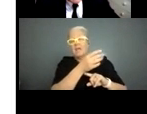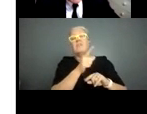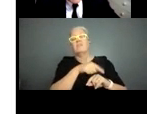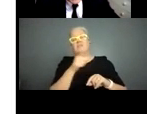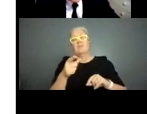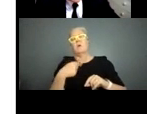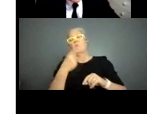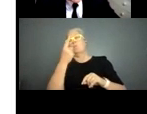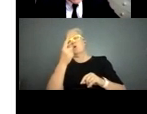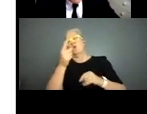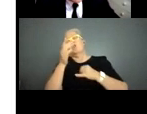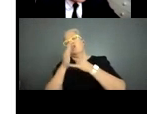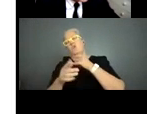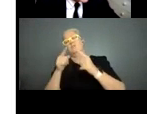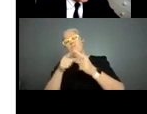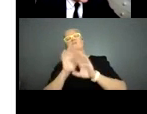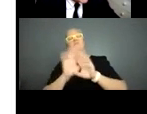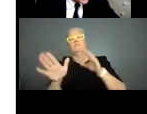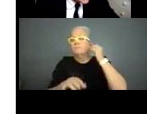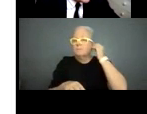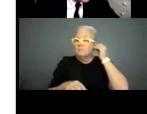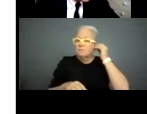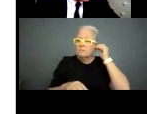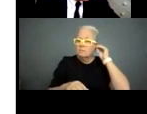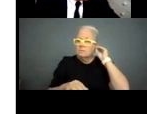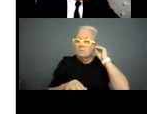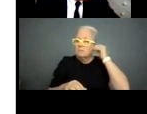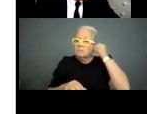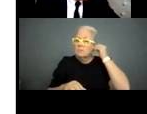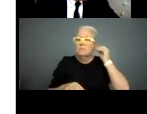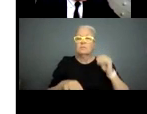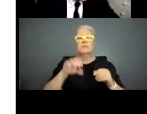point. Sarah, can I bring you in again?